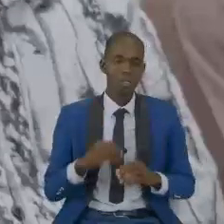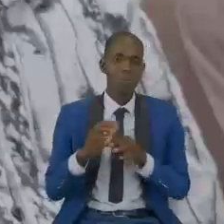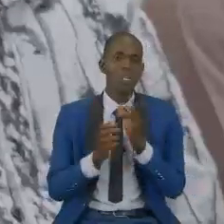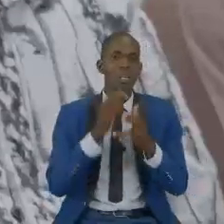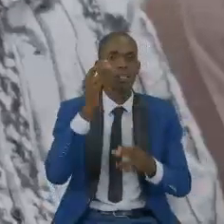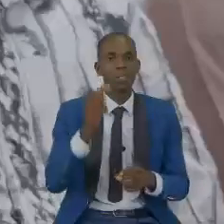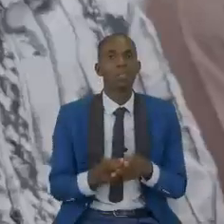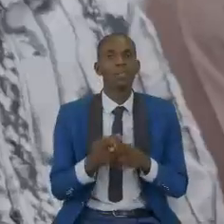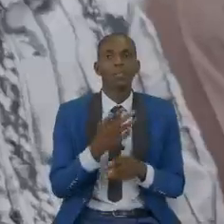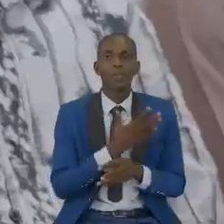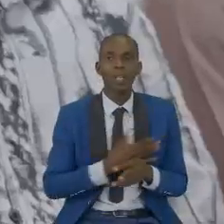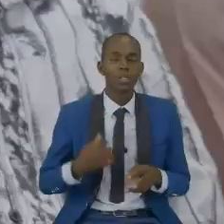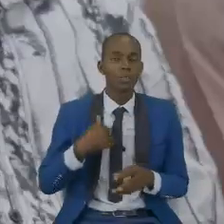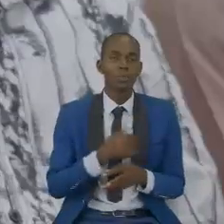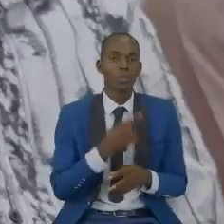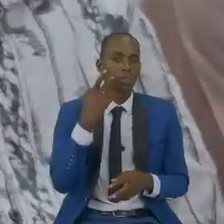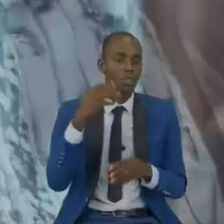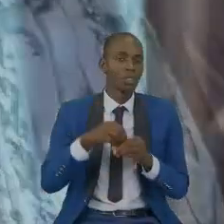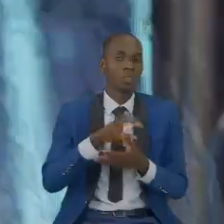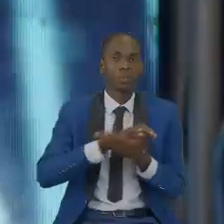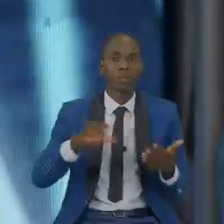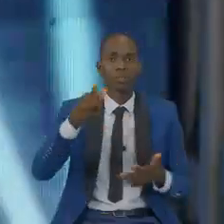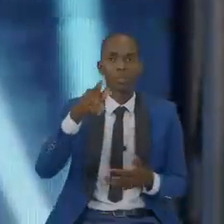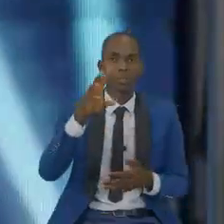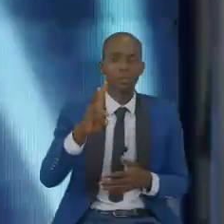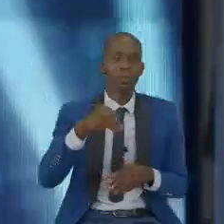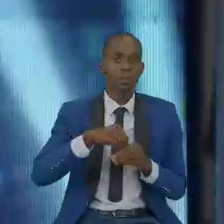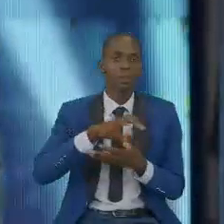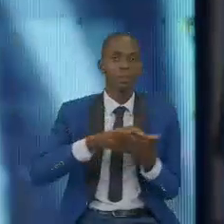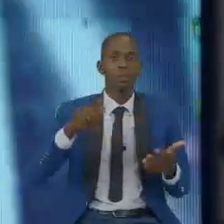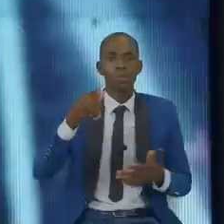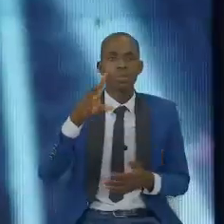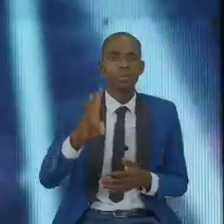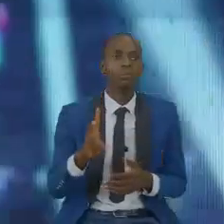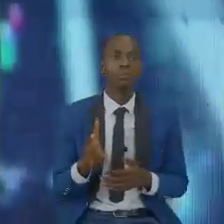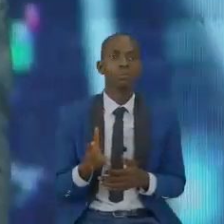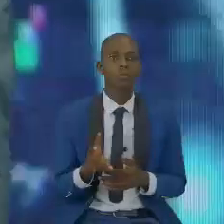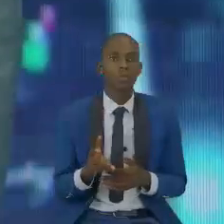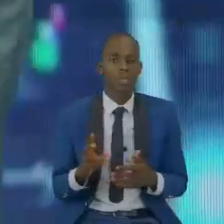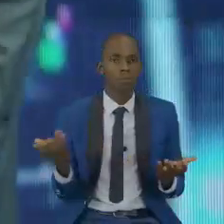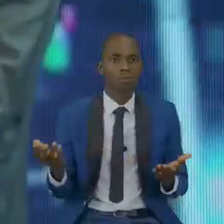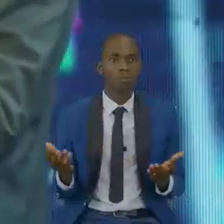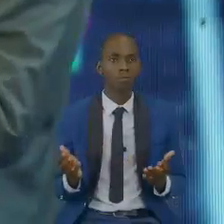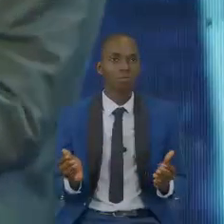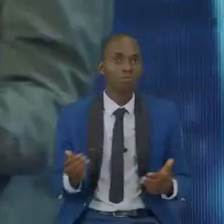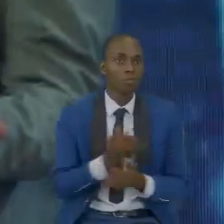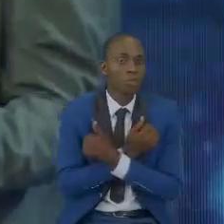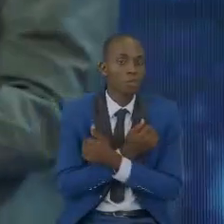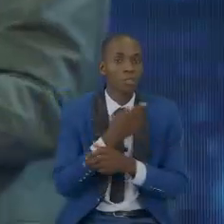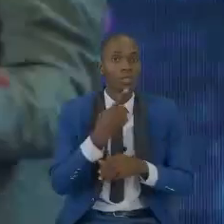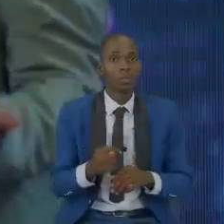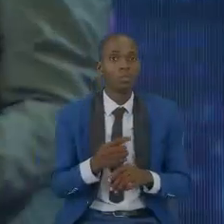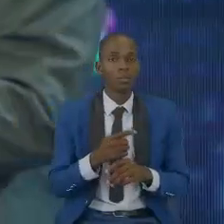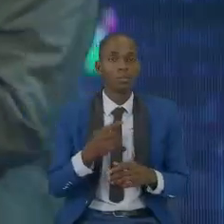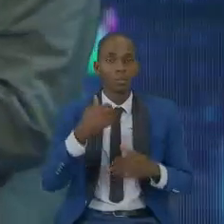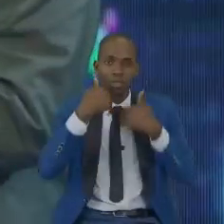name. And then we're told in verse 26, it says in verse 26, esteeming the reproach of Christ greater riches